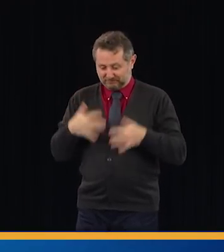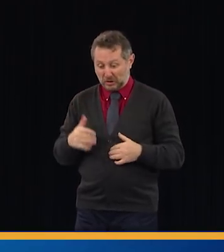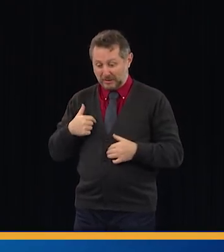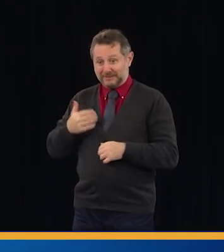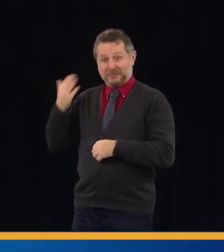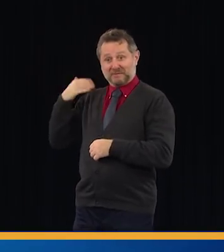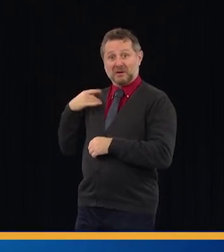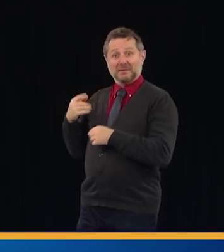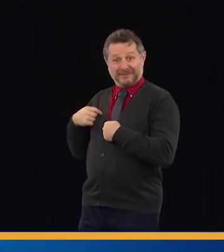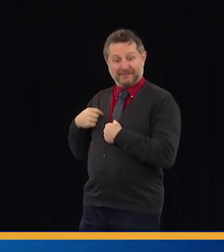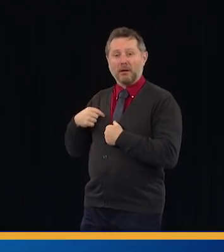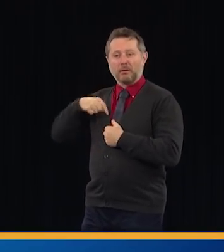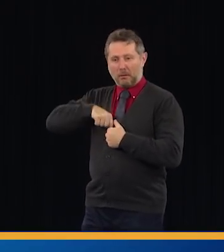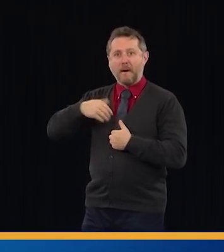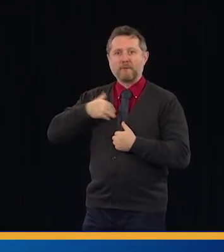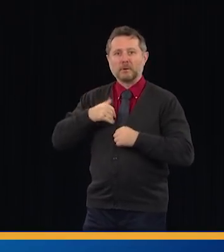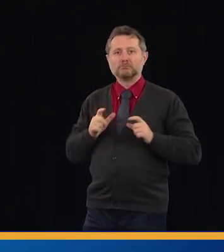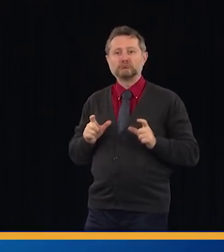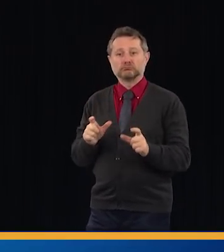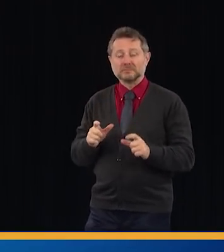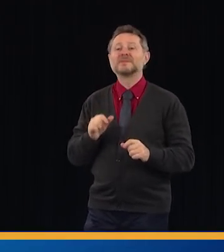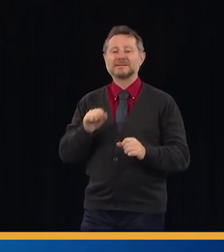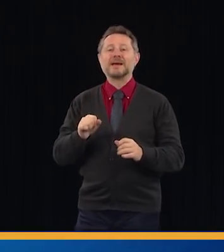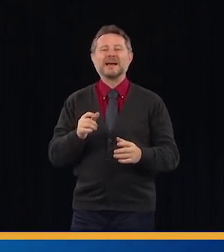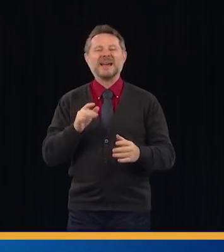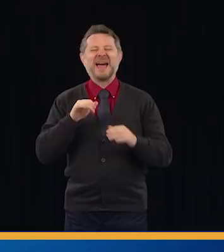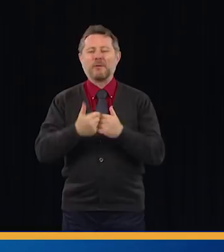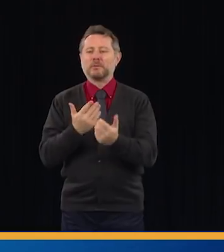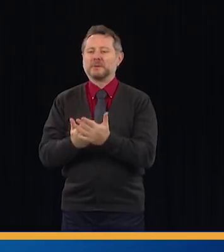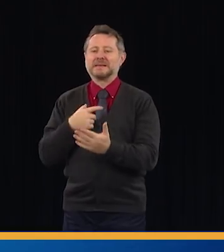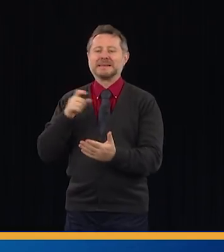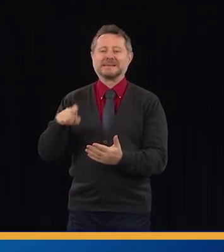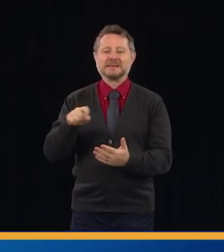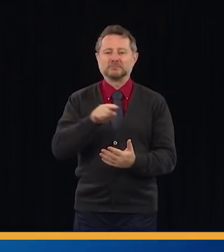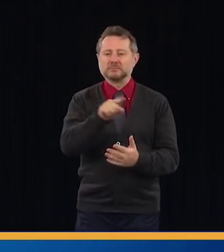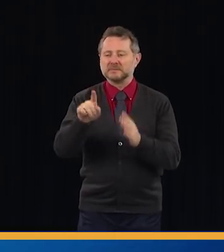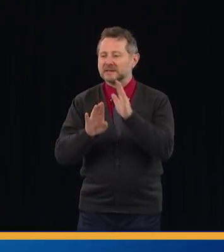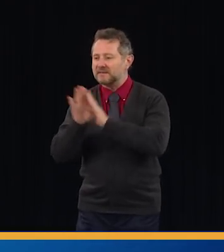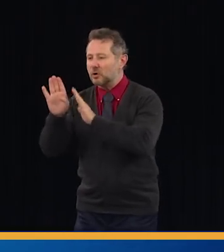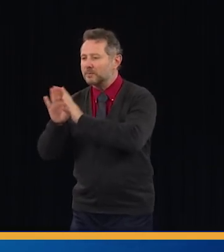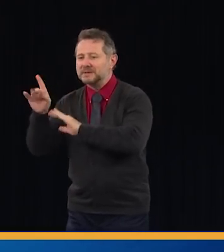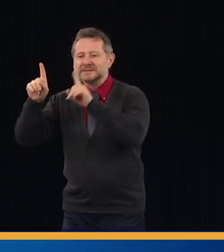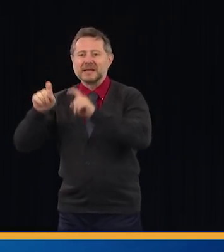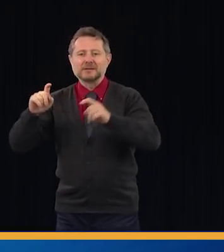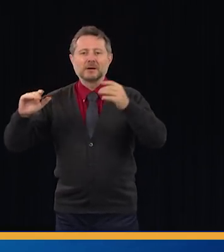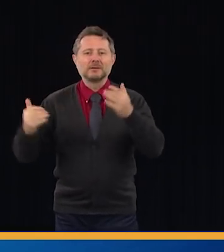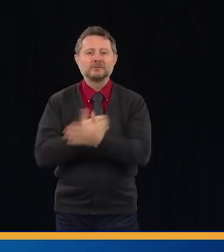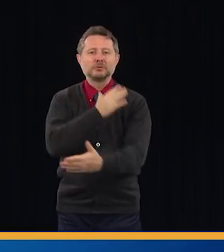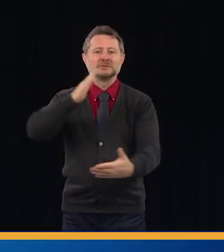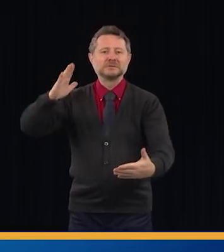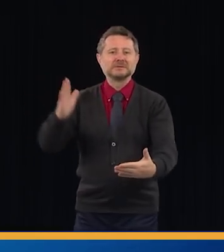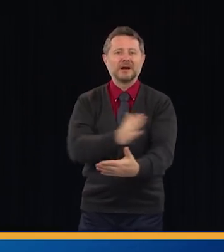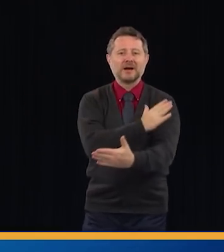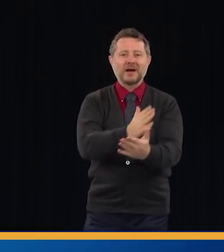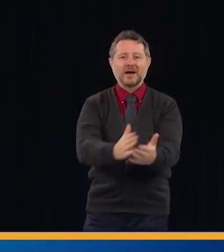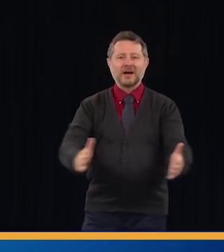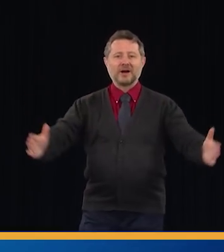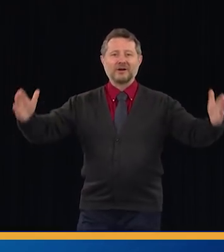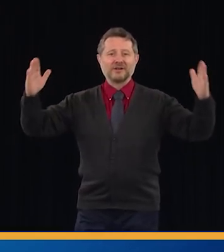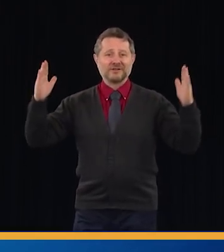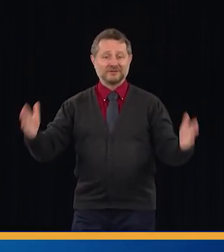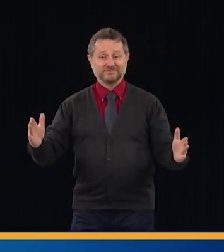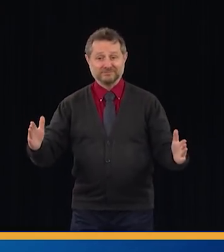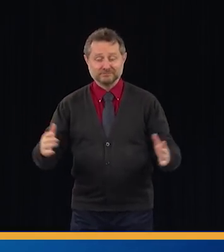But that we've all developed a sense of scale over the past few weeks in dealing with this. There's